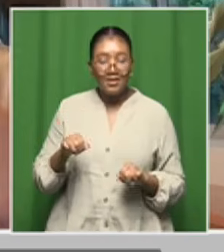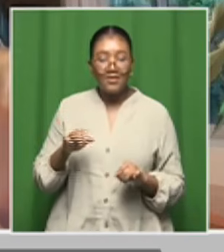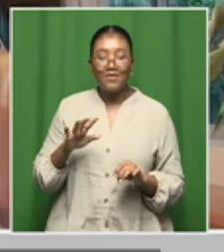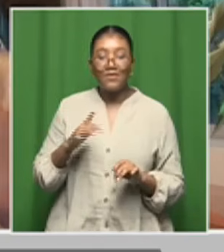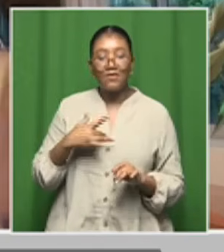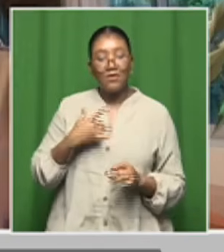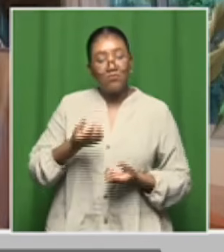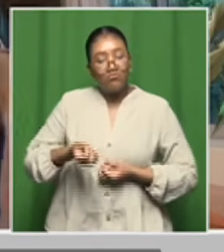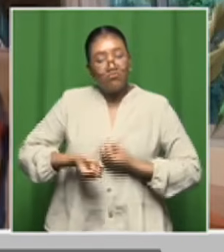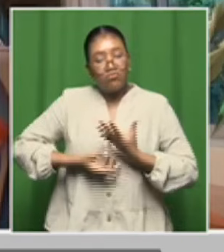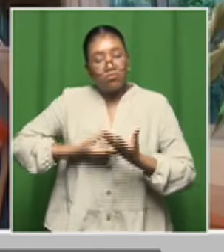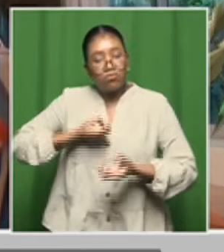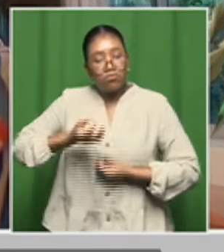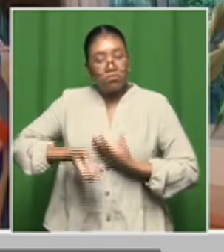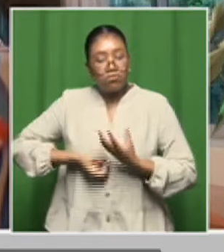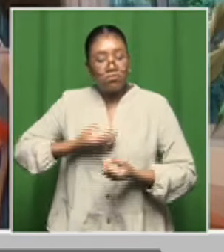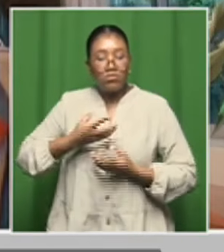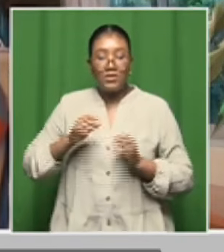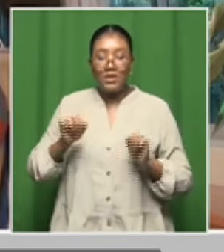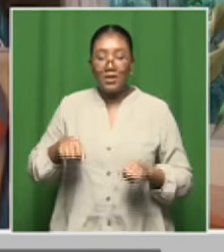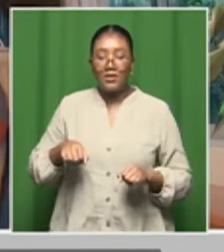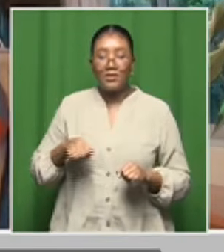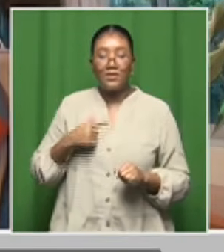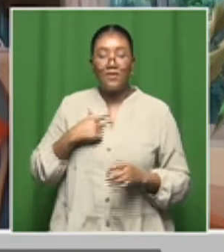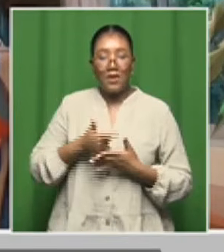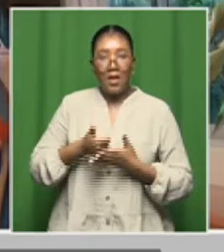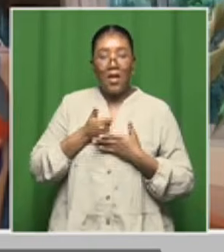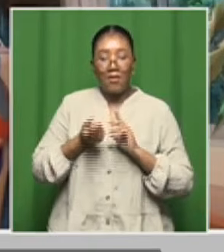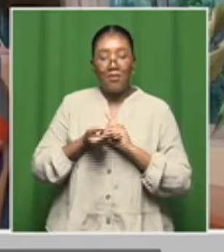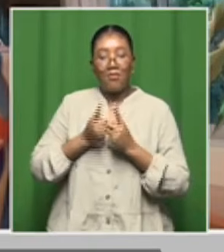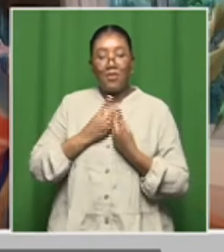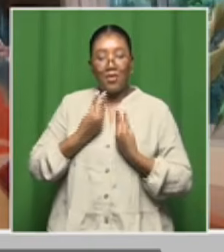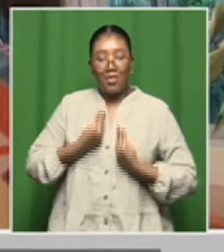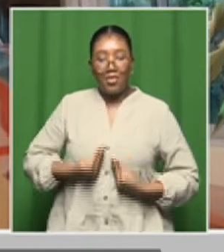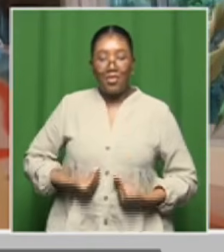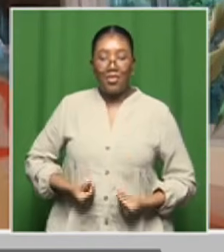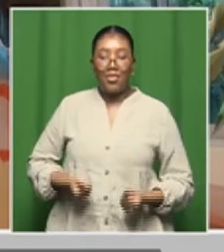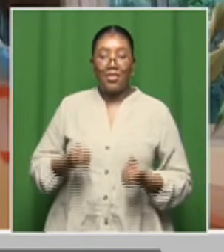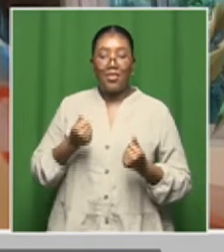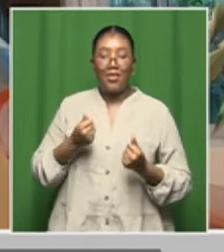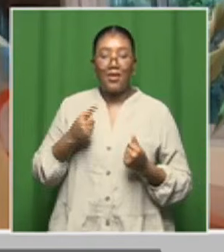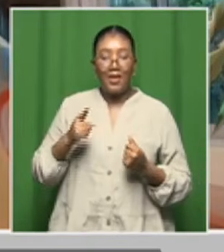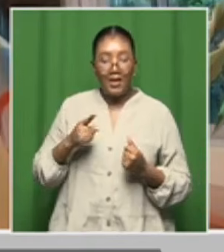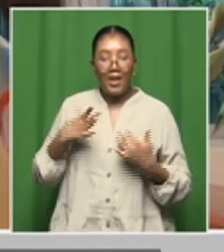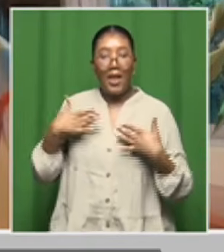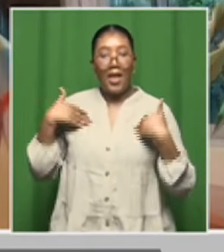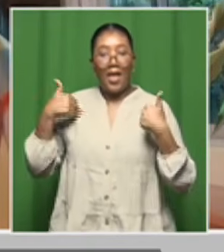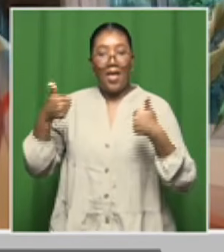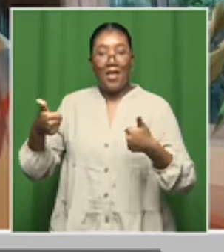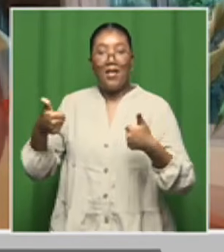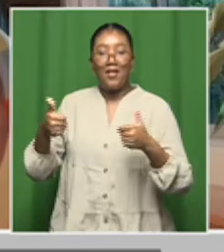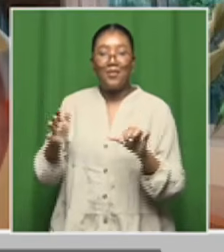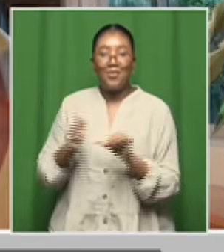express yourself. It's helped you also heal, given your own transformed personal health journey into wellness through your silkwear